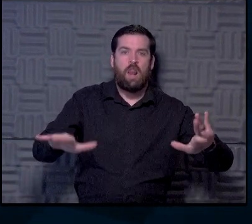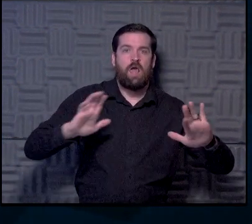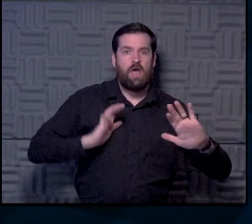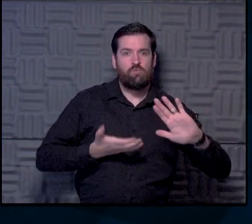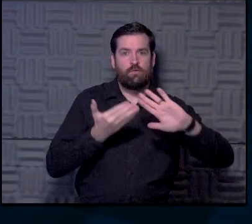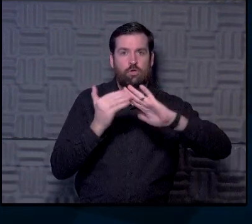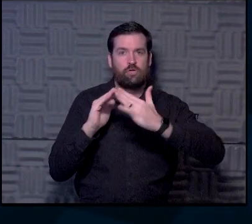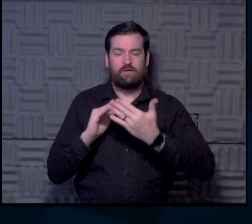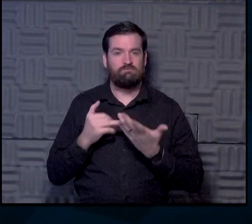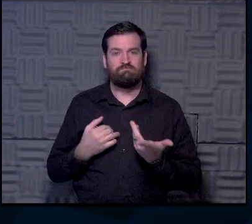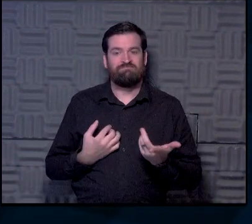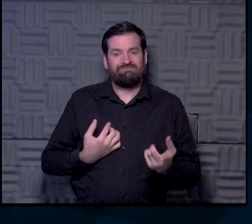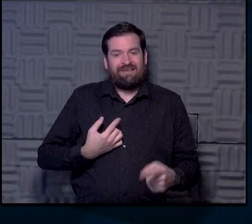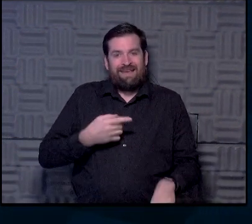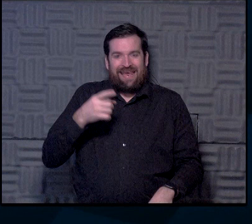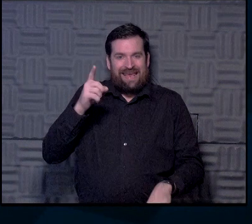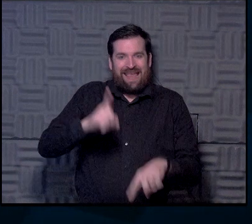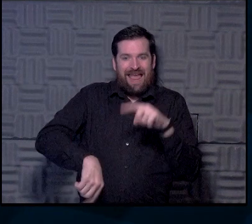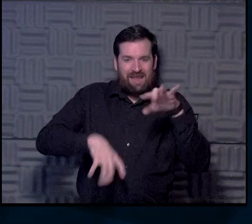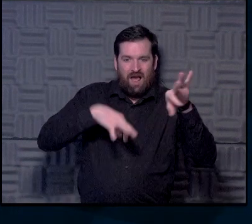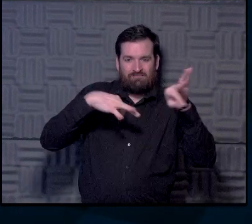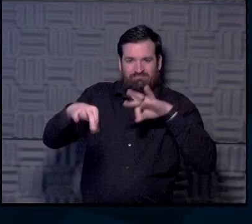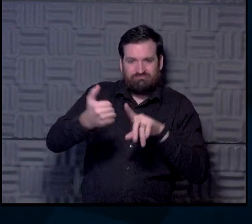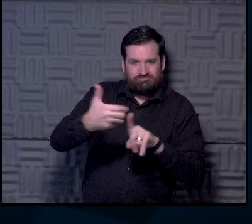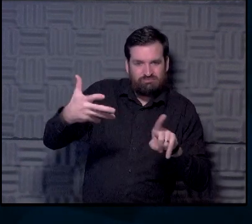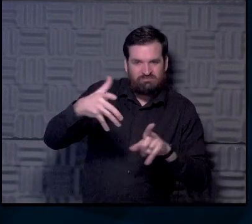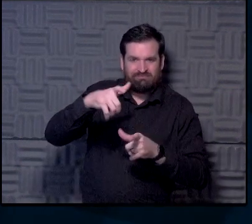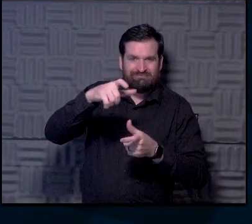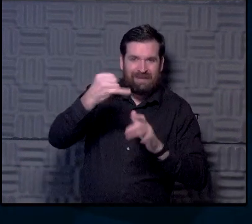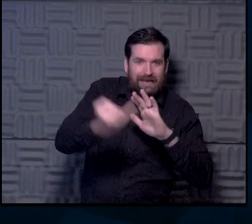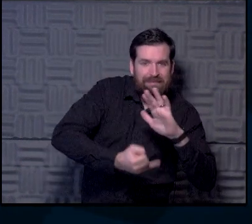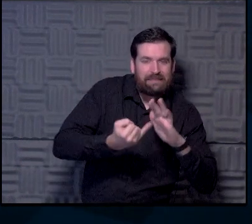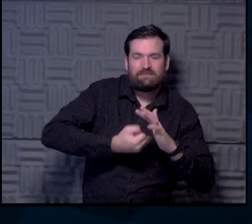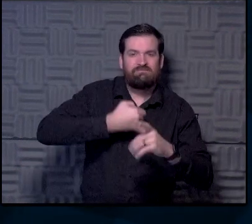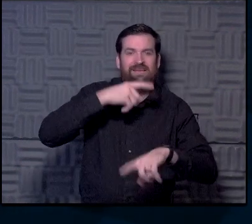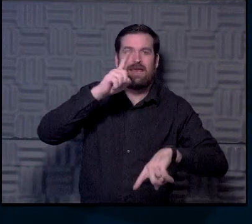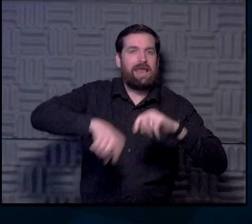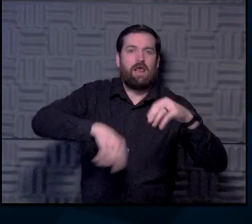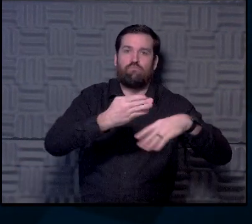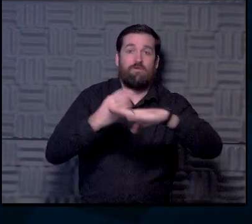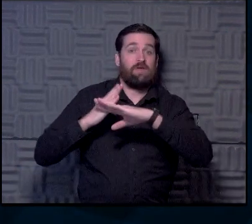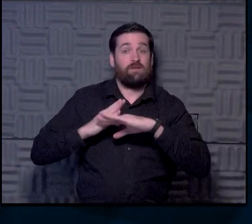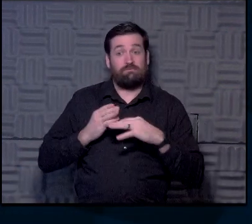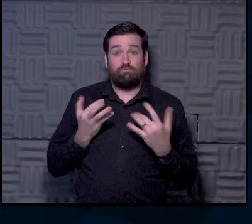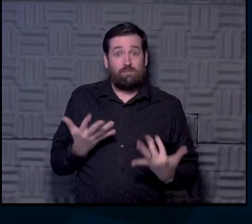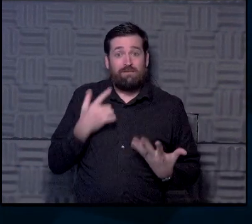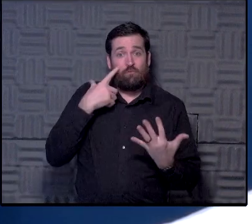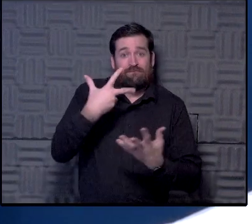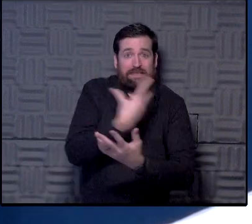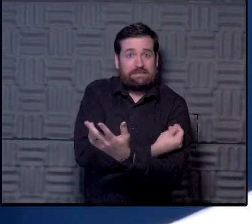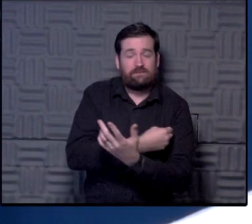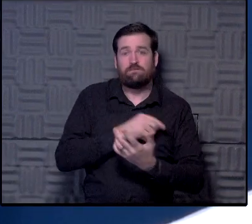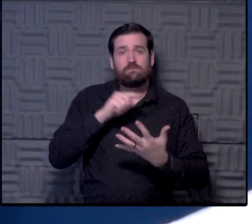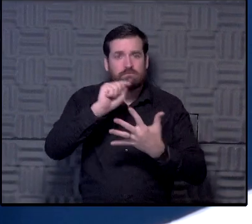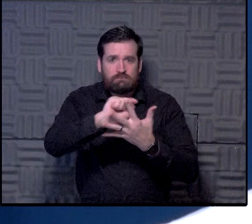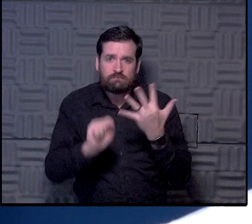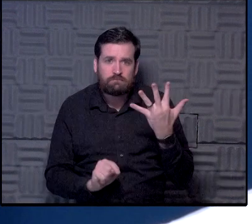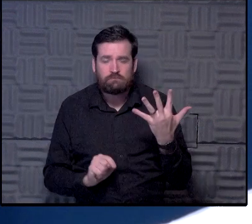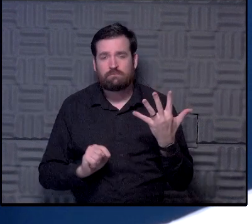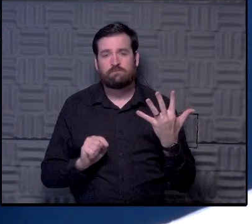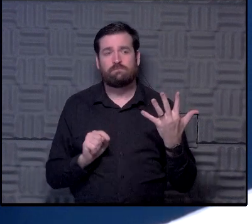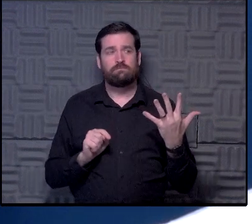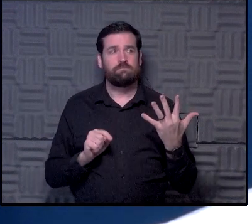really unable to characterize and isolate and prevent while we're waiting for vaccines. So all of those things point